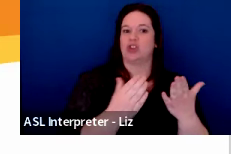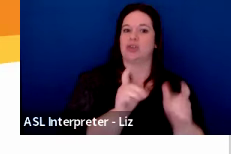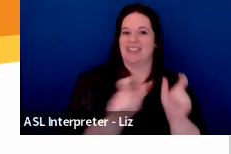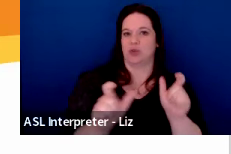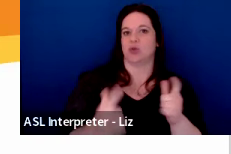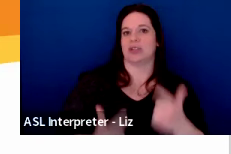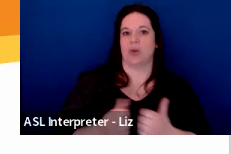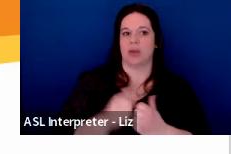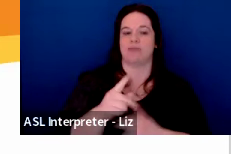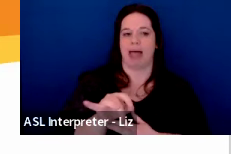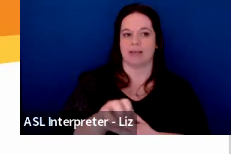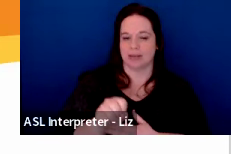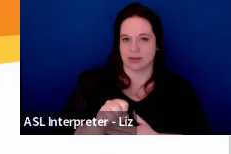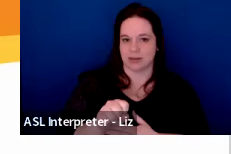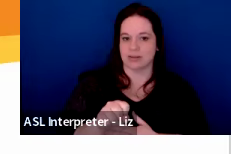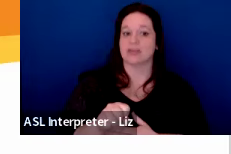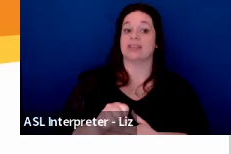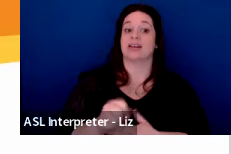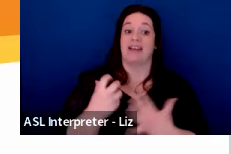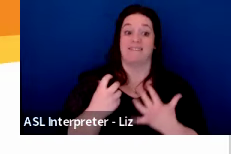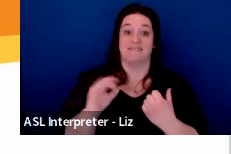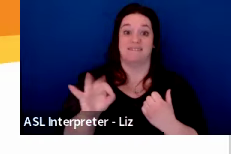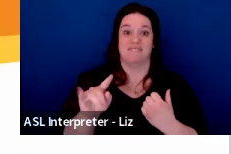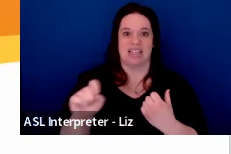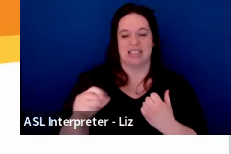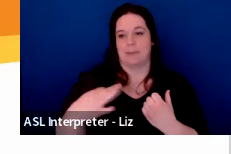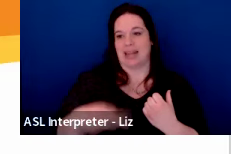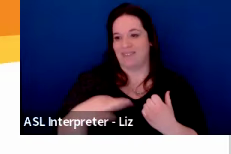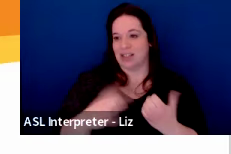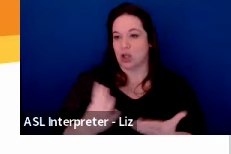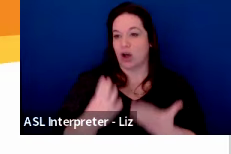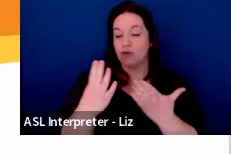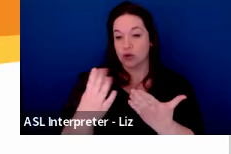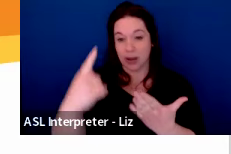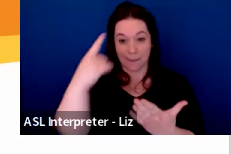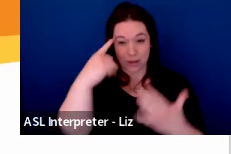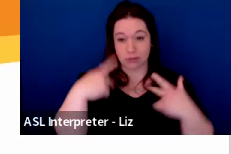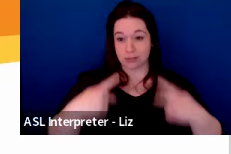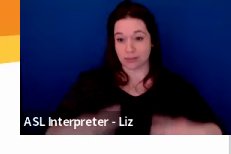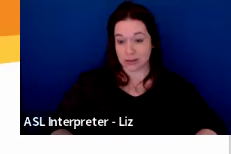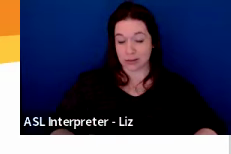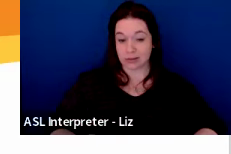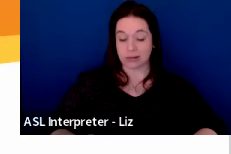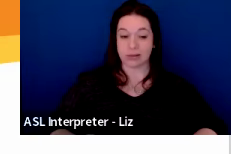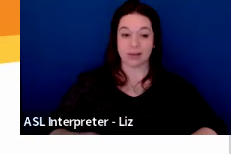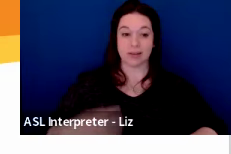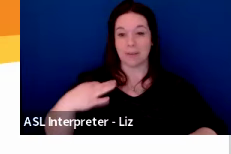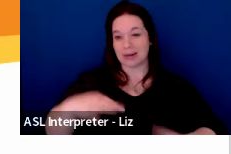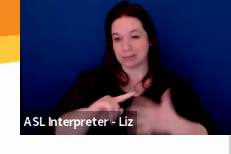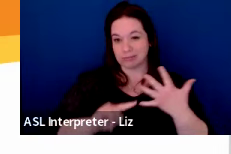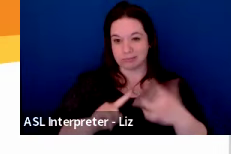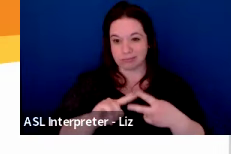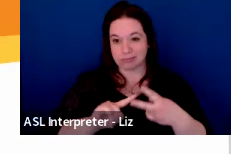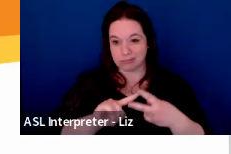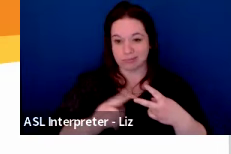with paralysis. And this fitness benefits and offers mental and physical benefits.